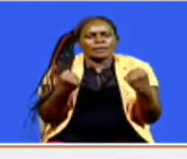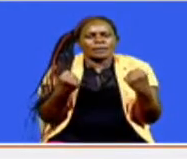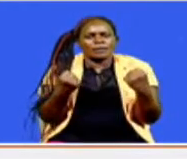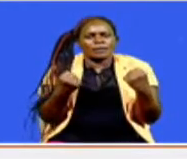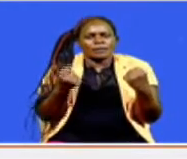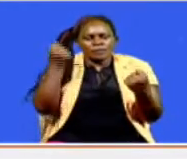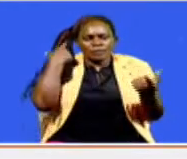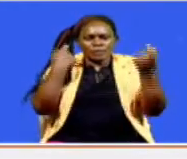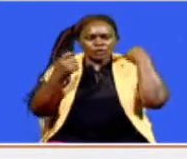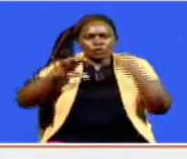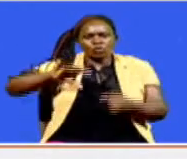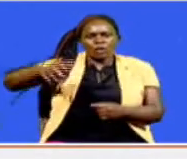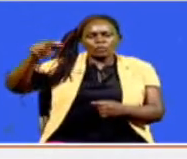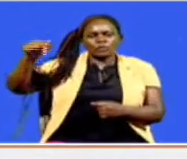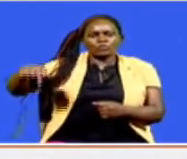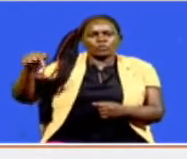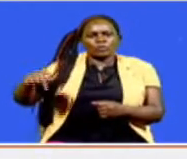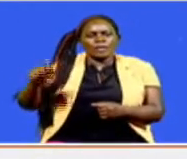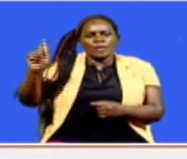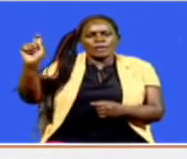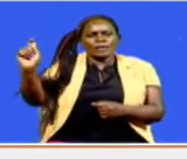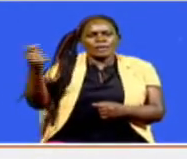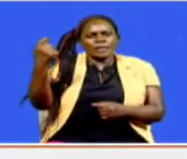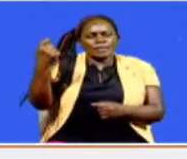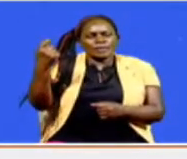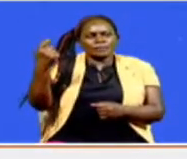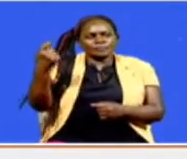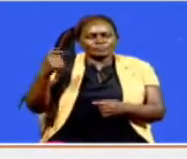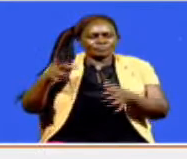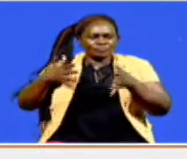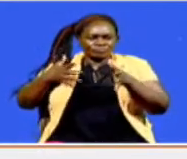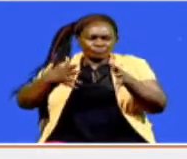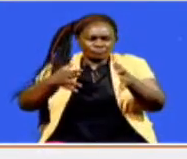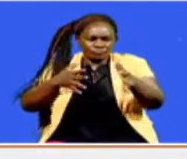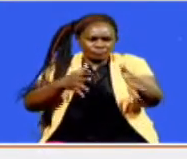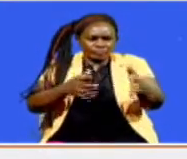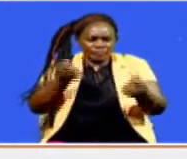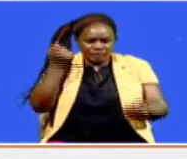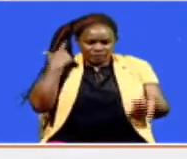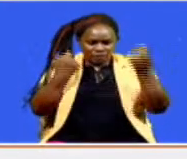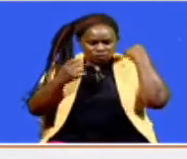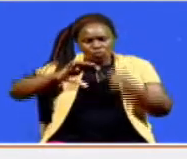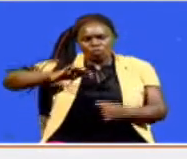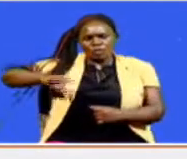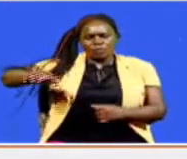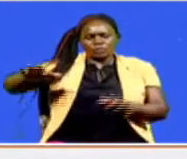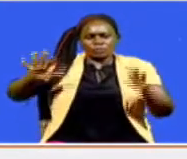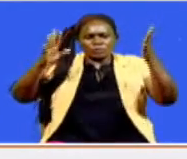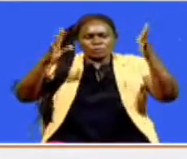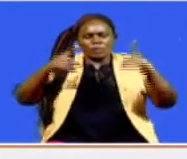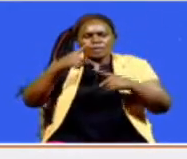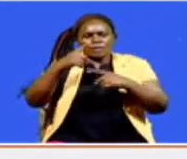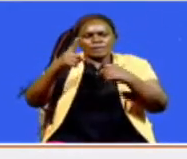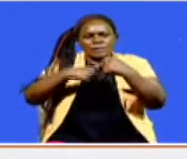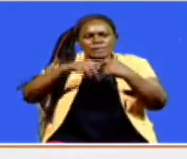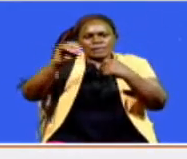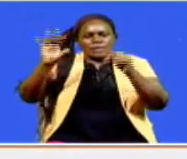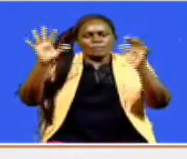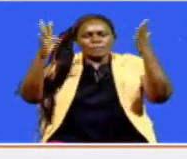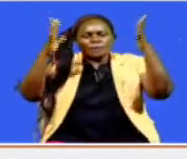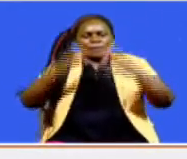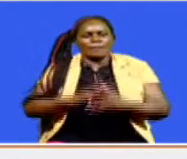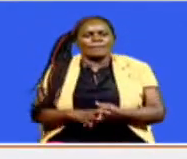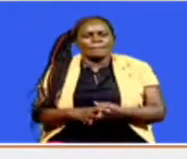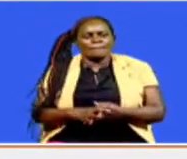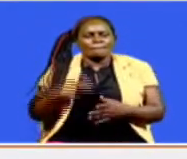in Kericho County today, when Kenyans thronged Kericho County to celebrate the 60th celebrations